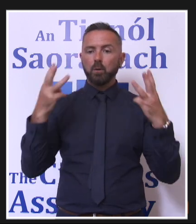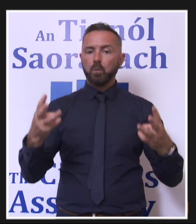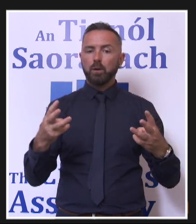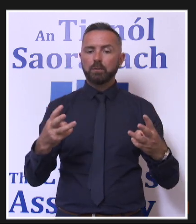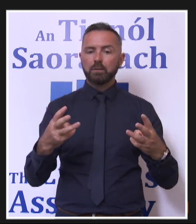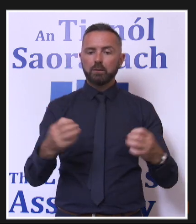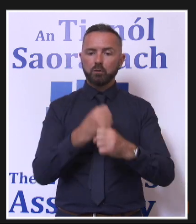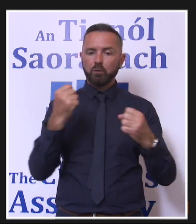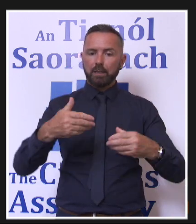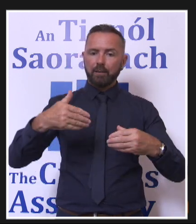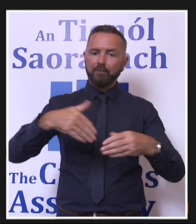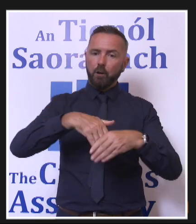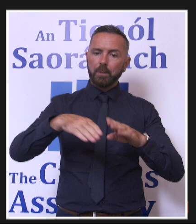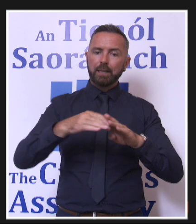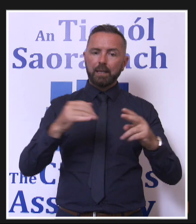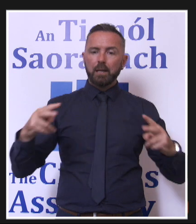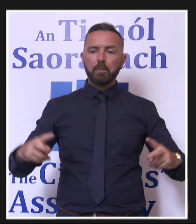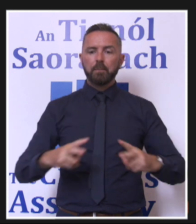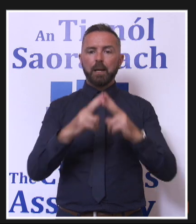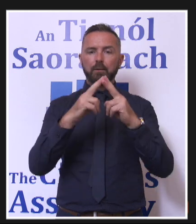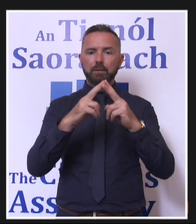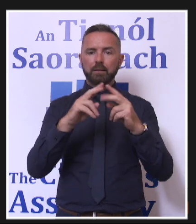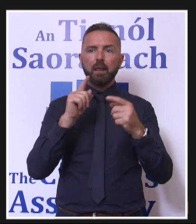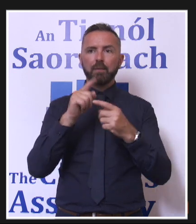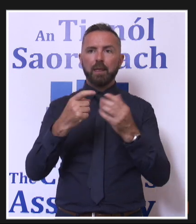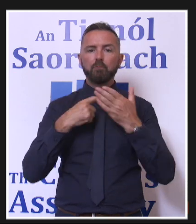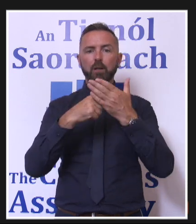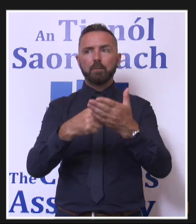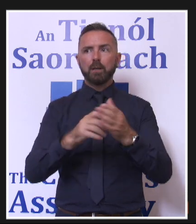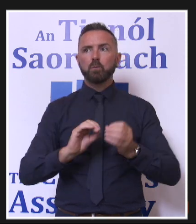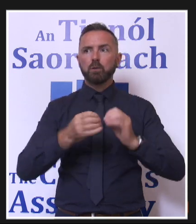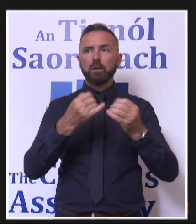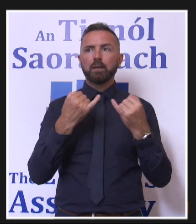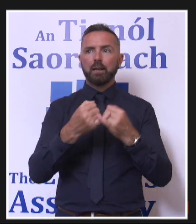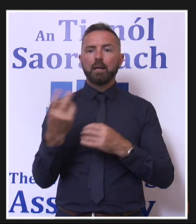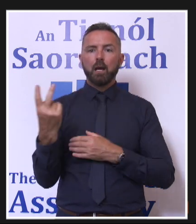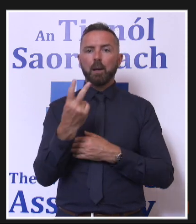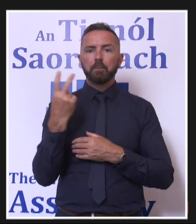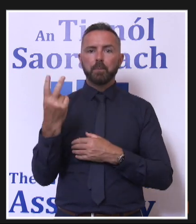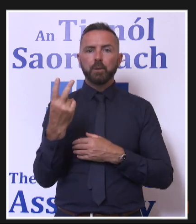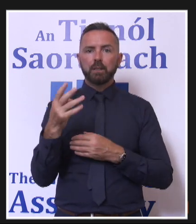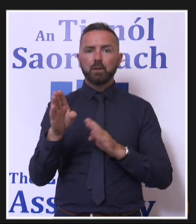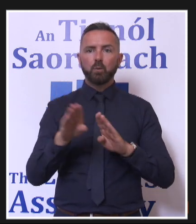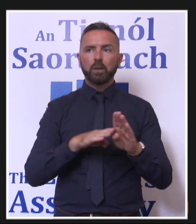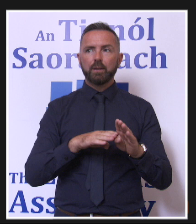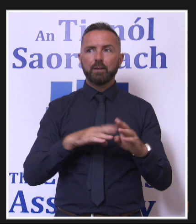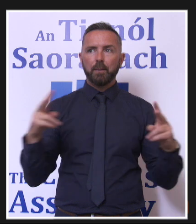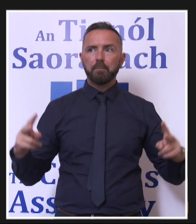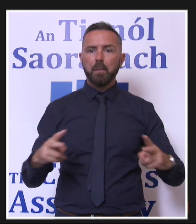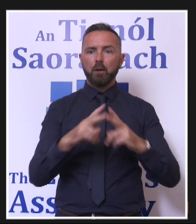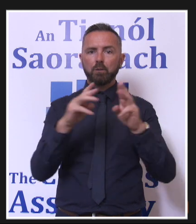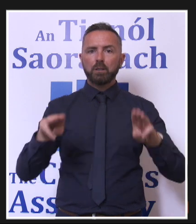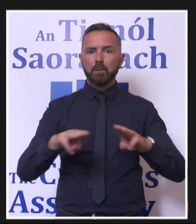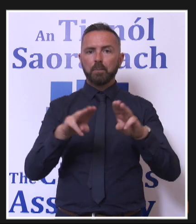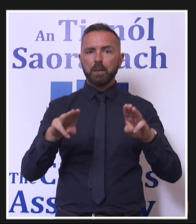participation in Paris. And they suggested that we create a body with Parisians,